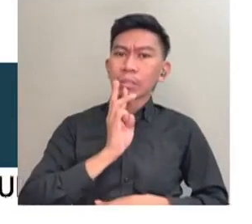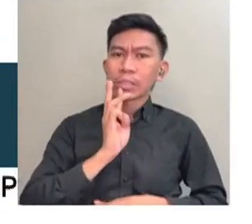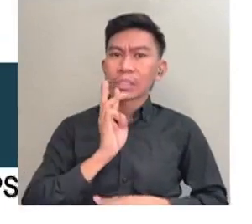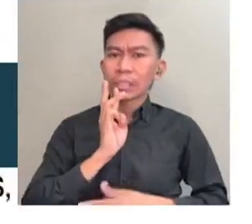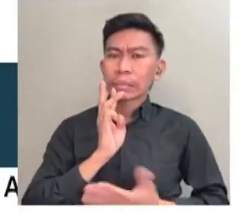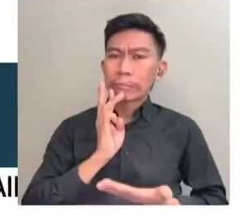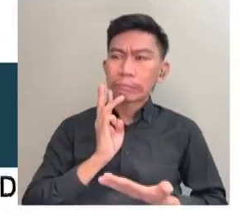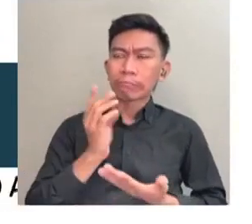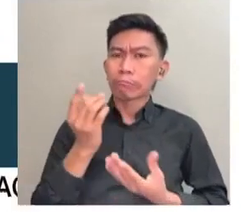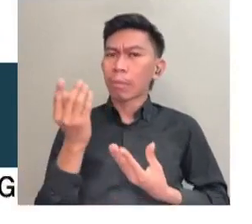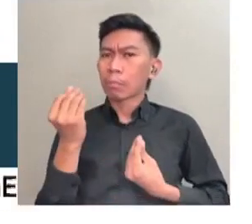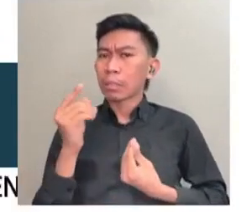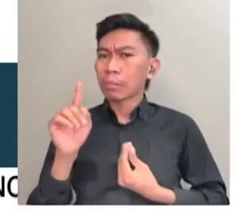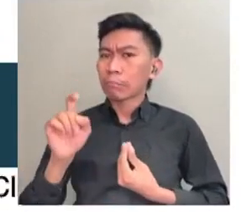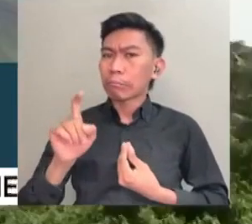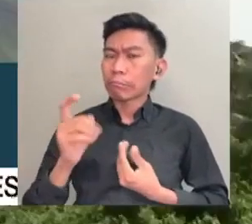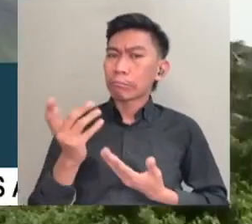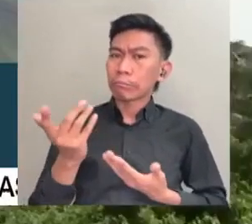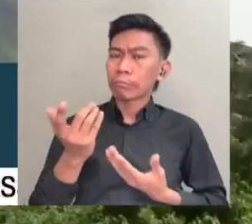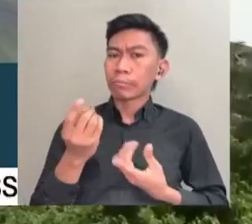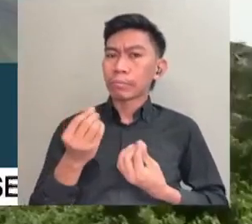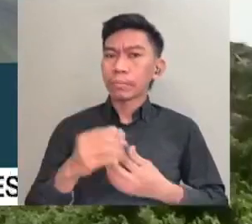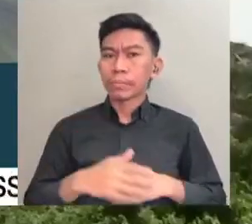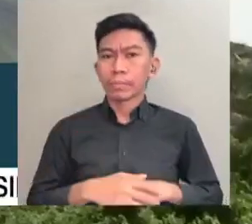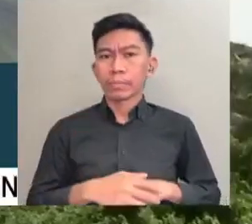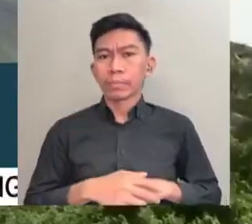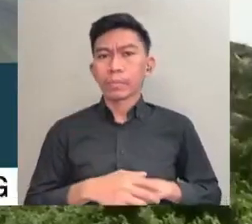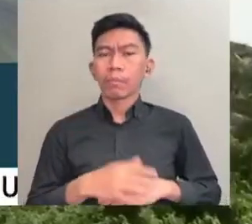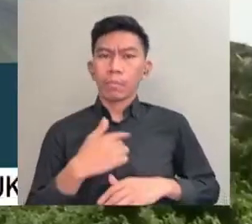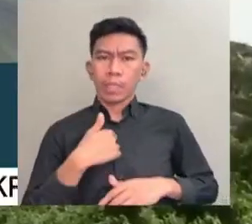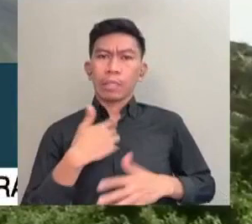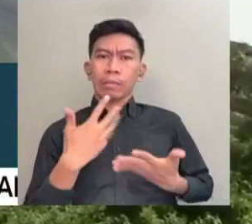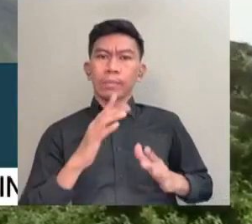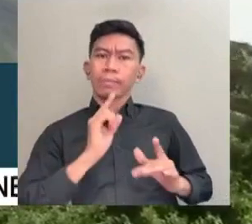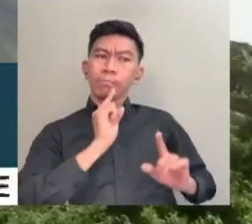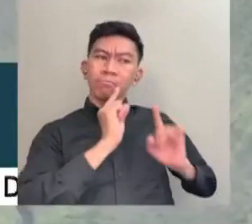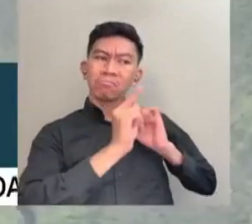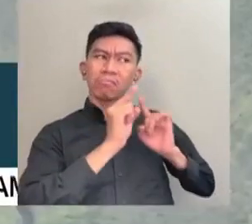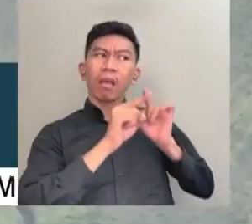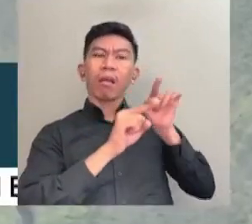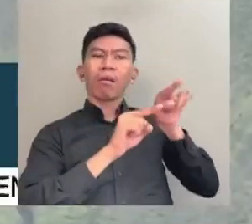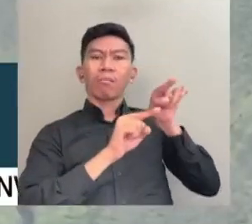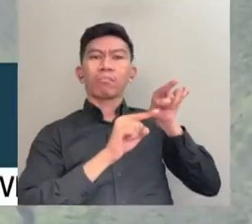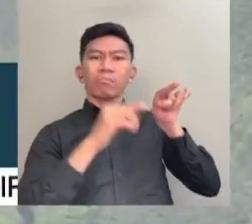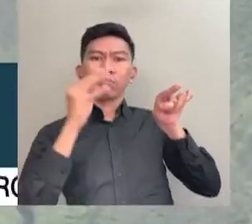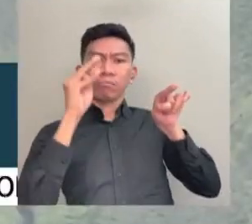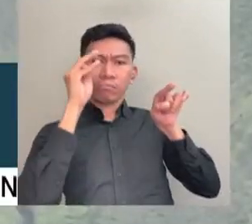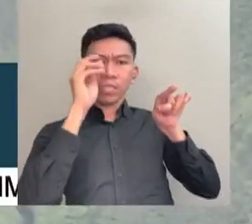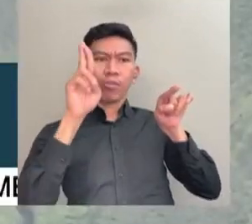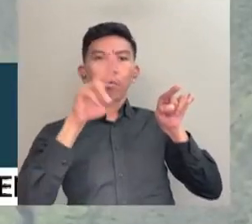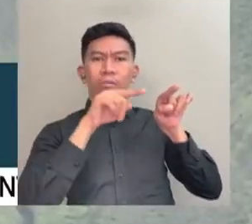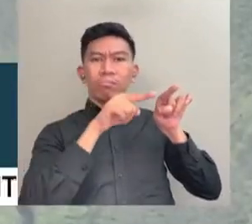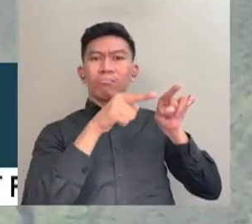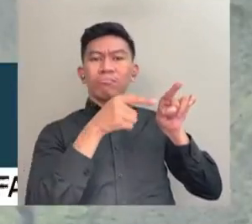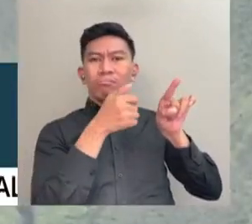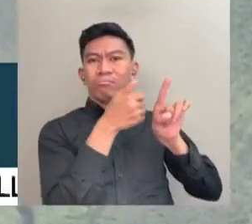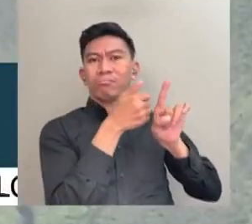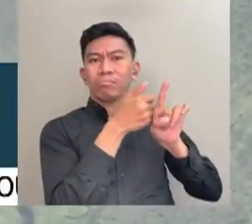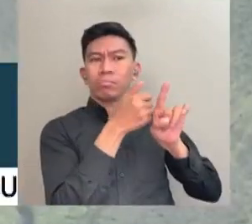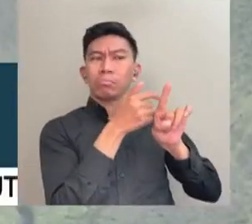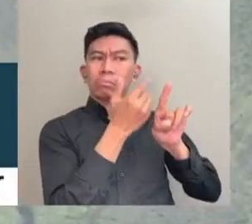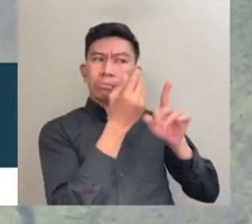now? I've talked to some mayors who are in charge of the evacuees. They said they're doing their